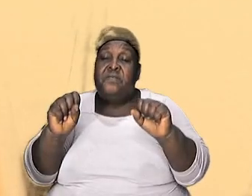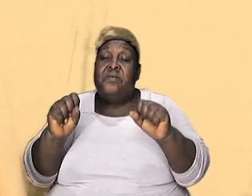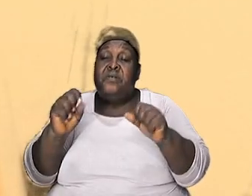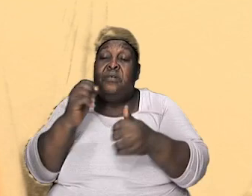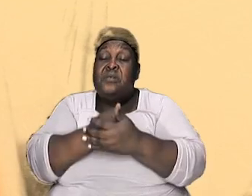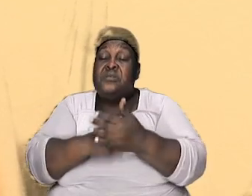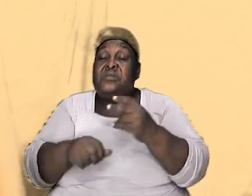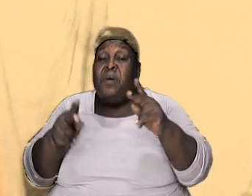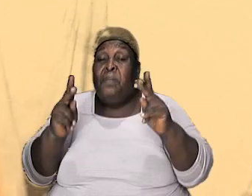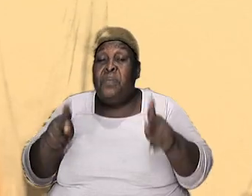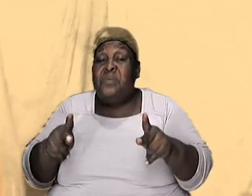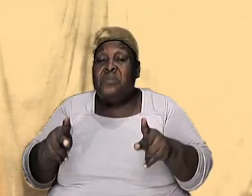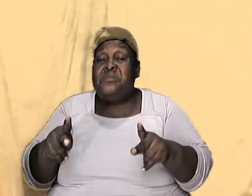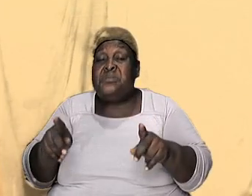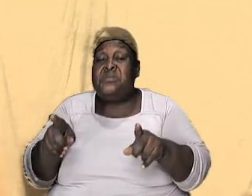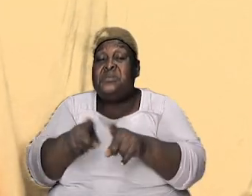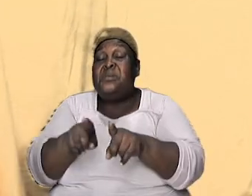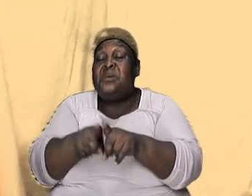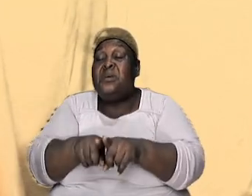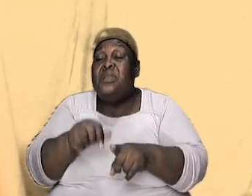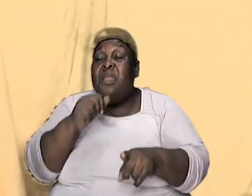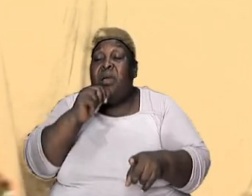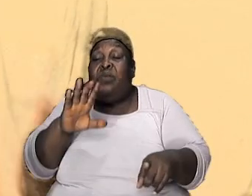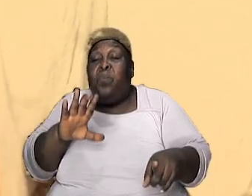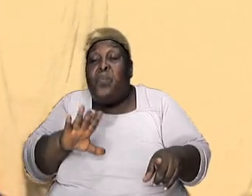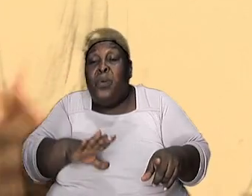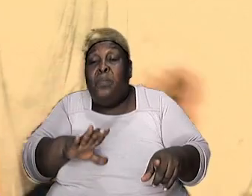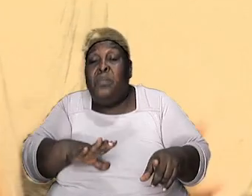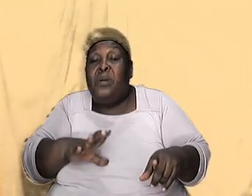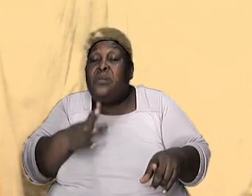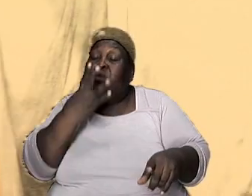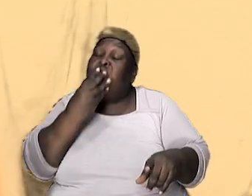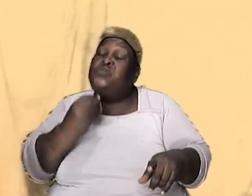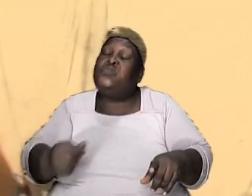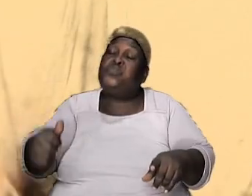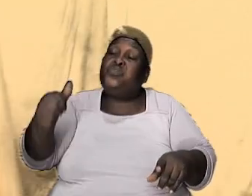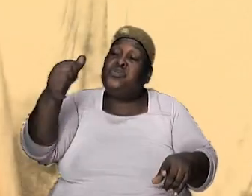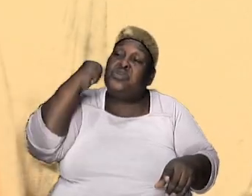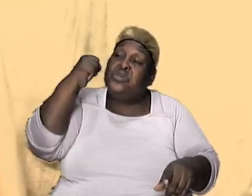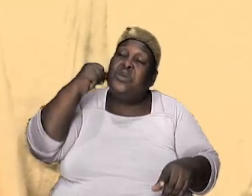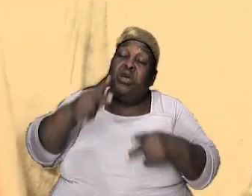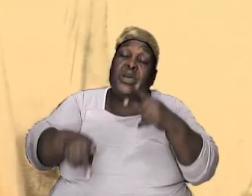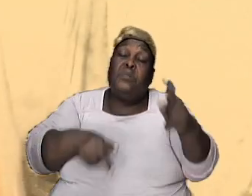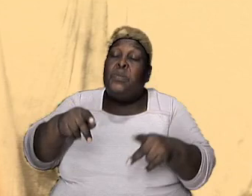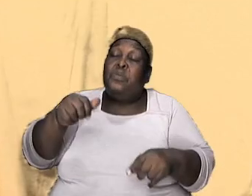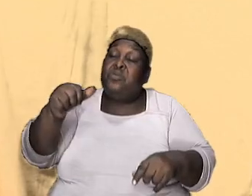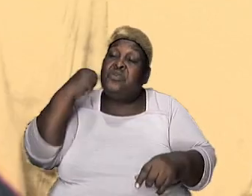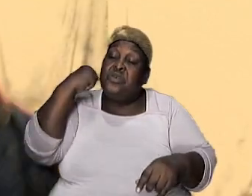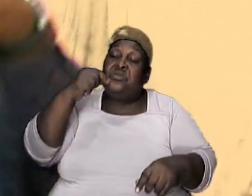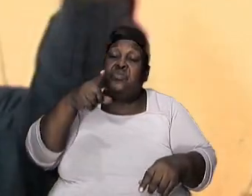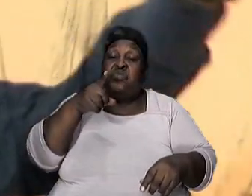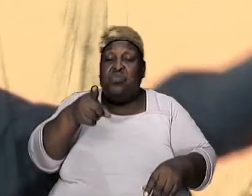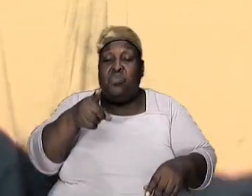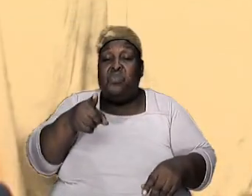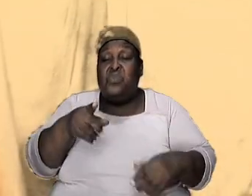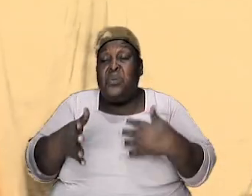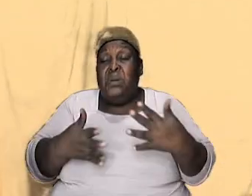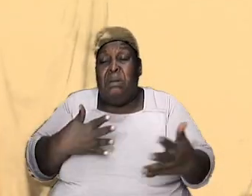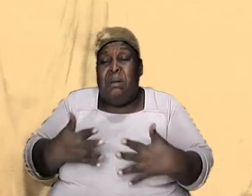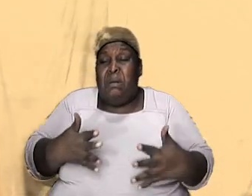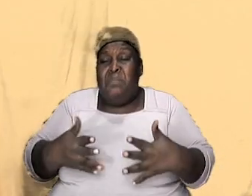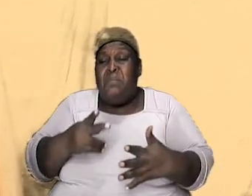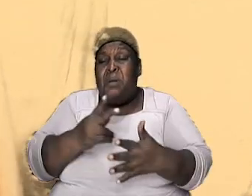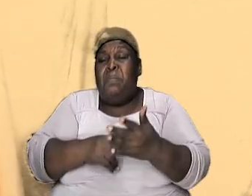persons who are like the Samaritan woman who the Jews have rejected. People have rejected you. You probably were initially a part